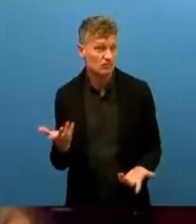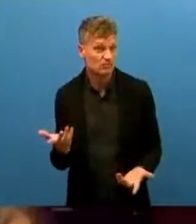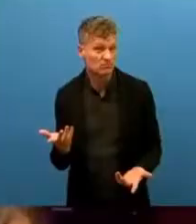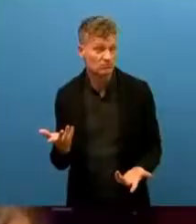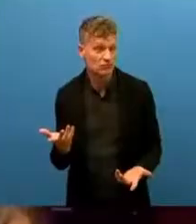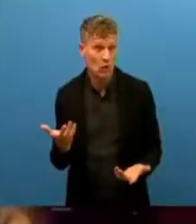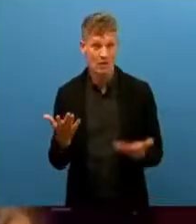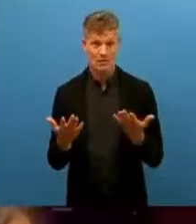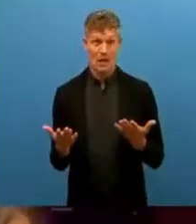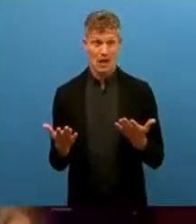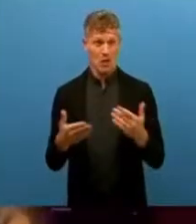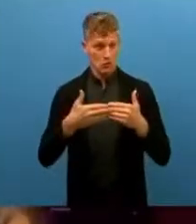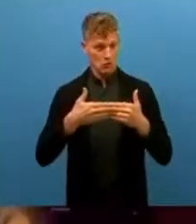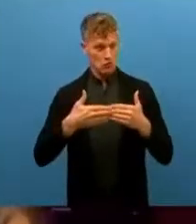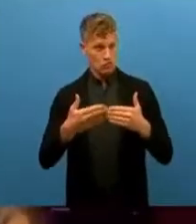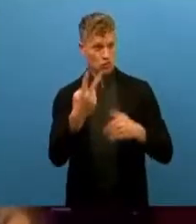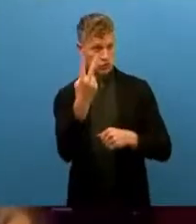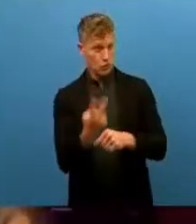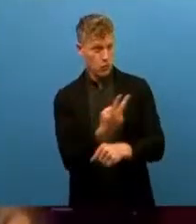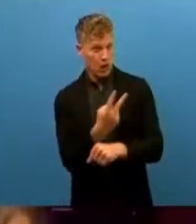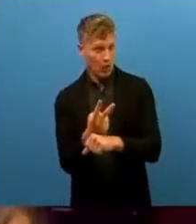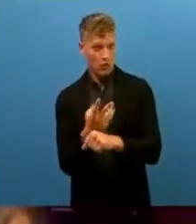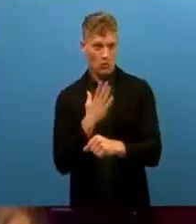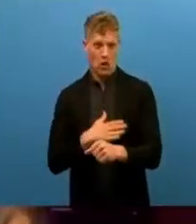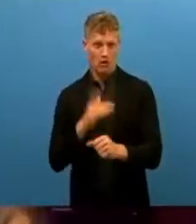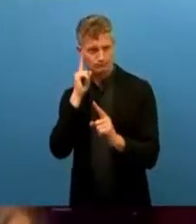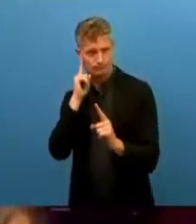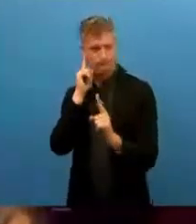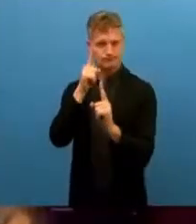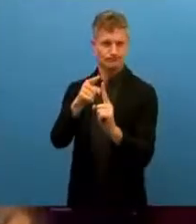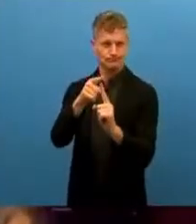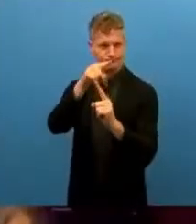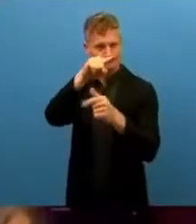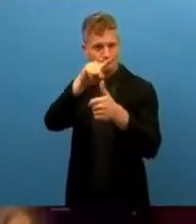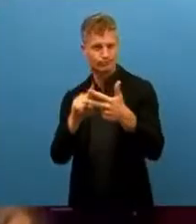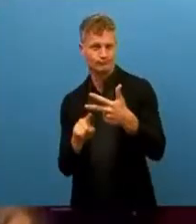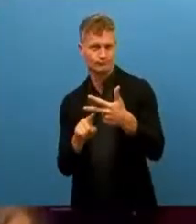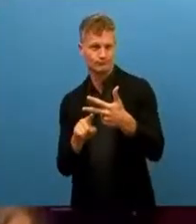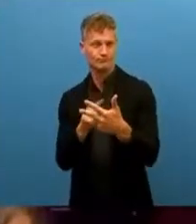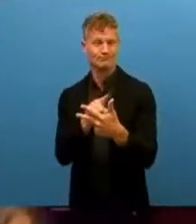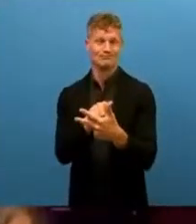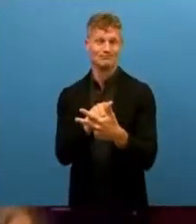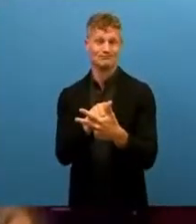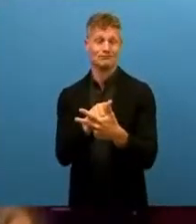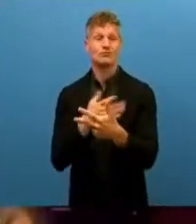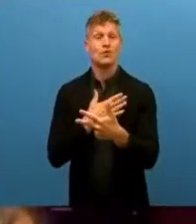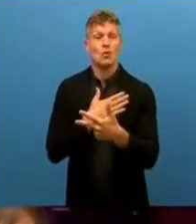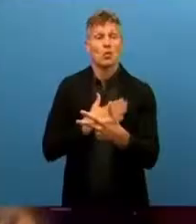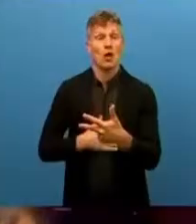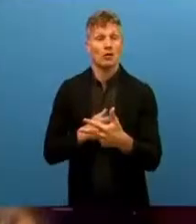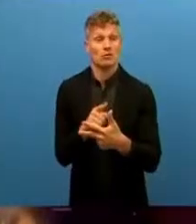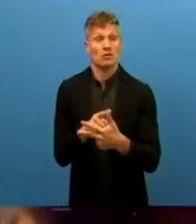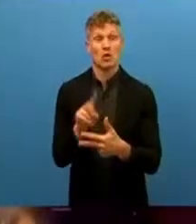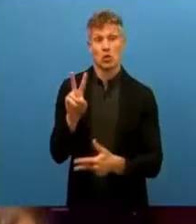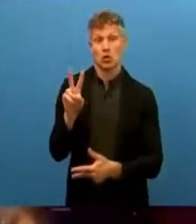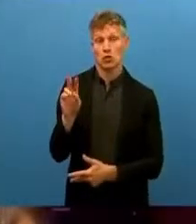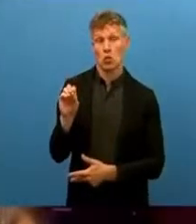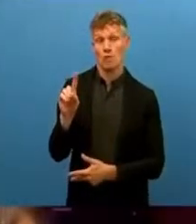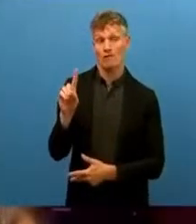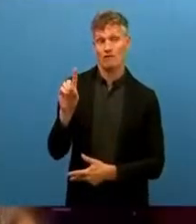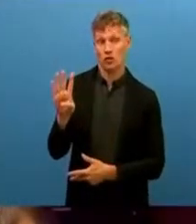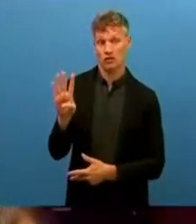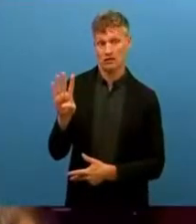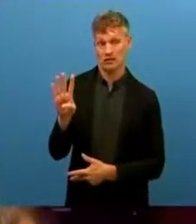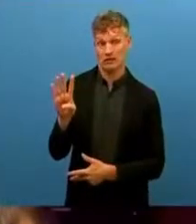threefold. 1, to contribute to the ongoing effort to fulfill the 2014 World